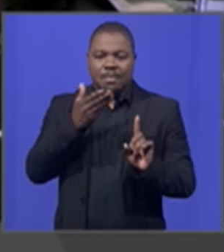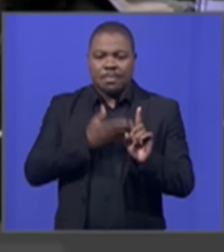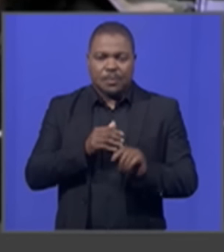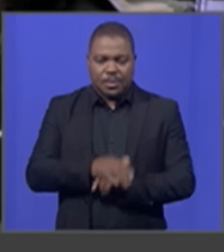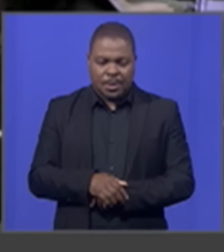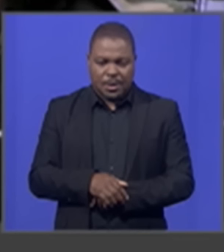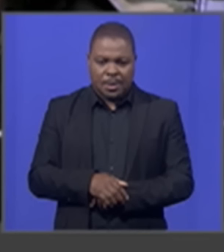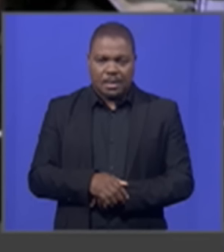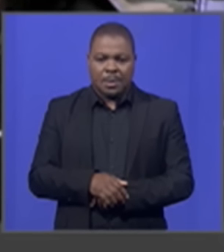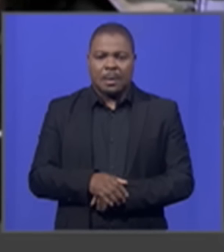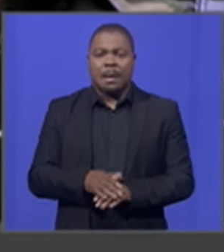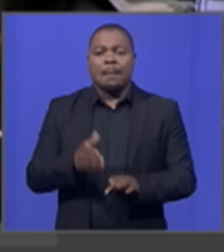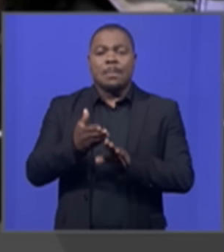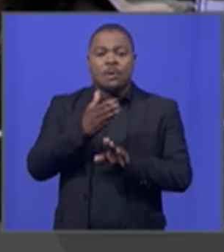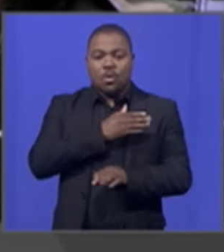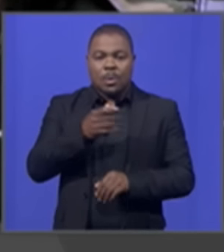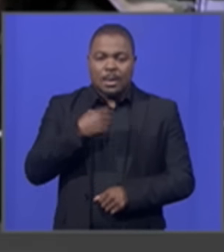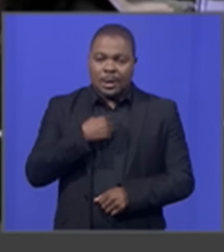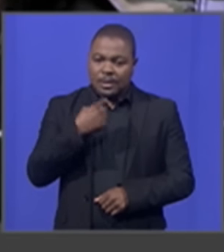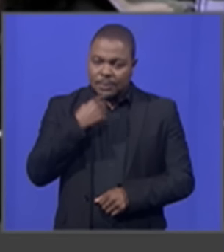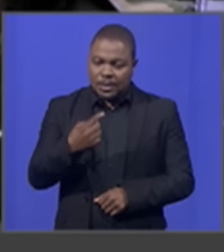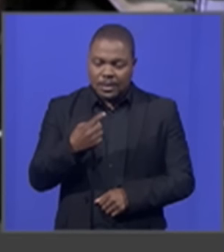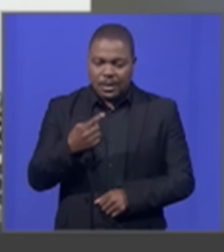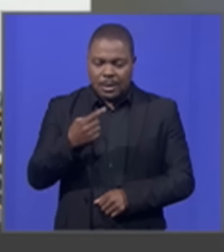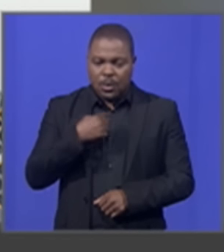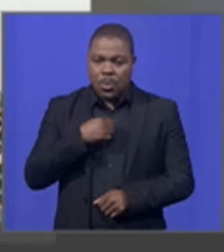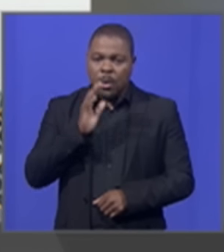Hence, I said I'm going to open a case tomorrow. As we speak now,